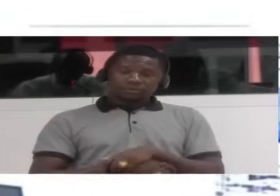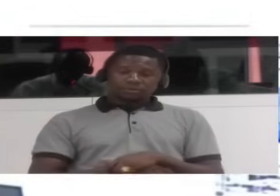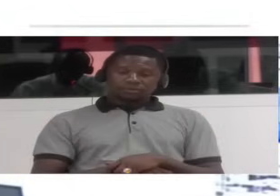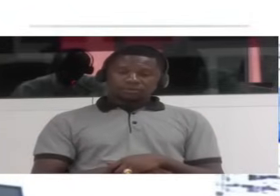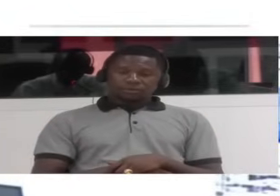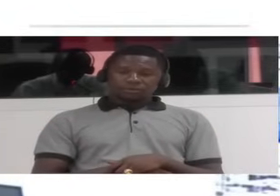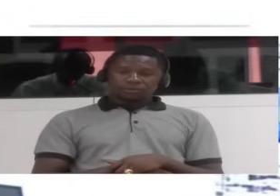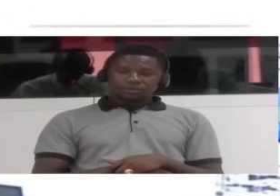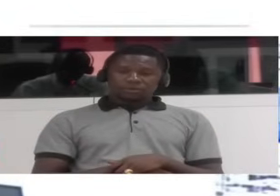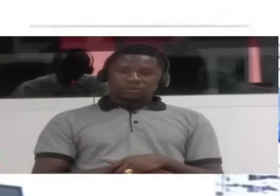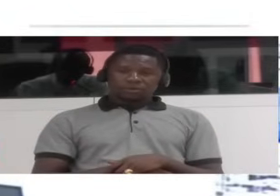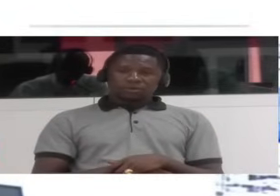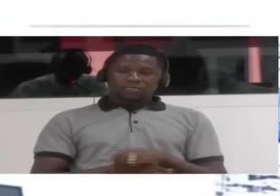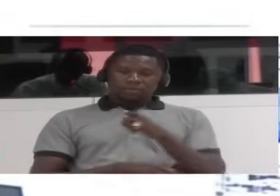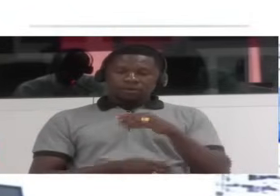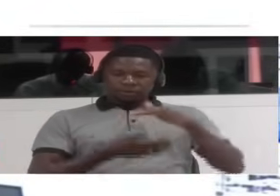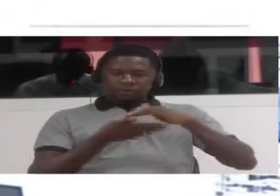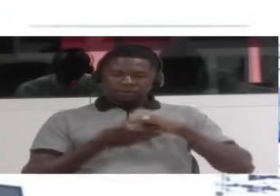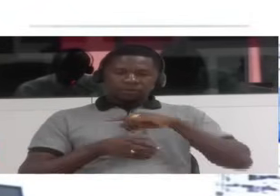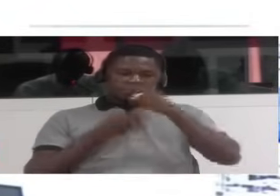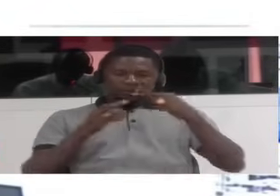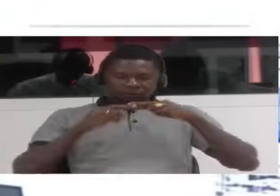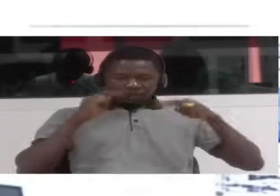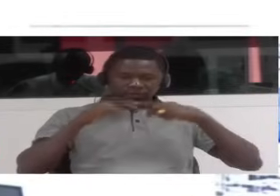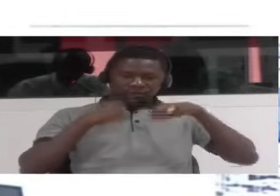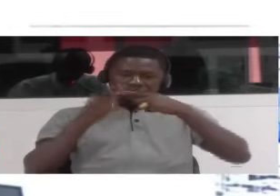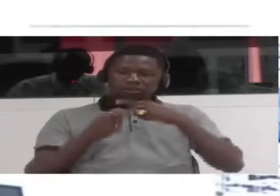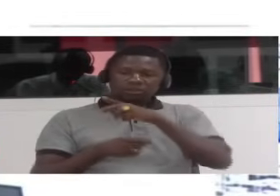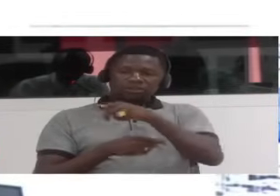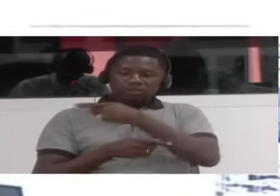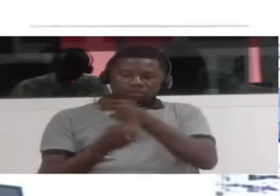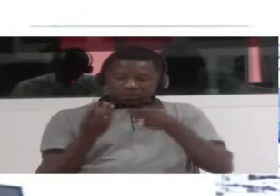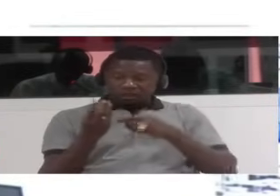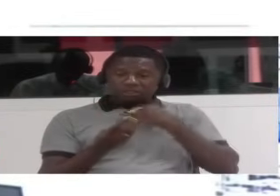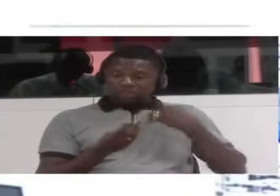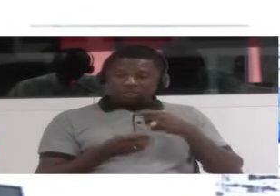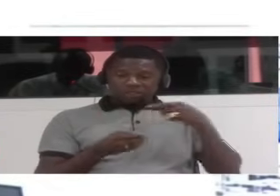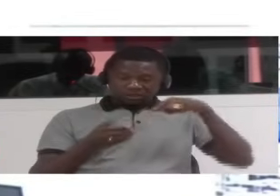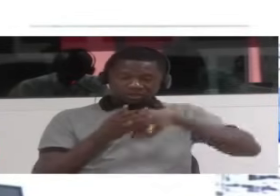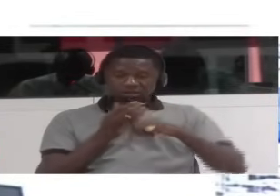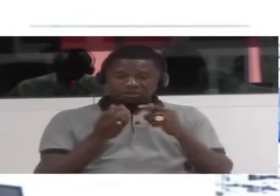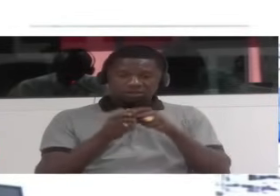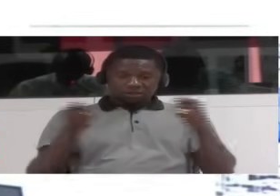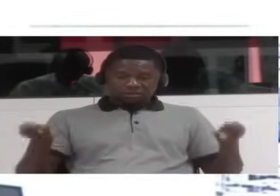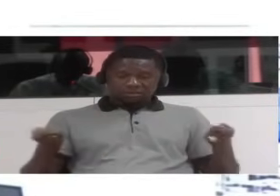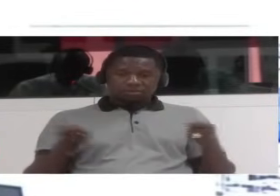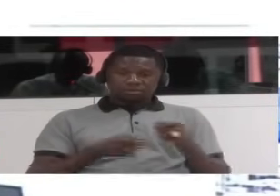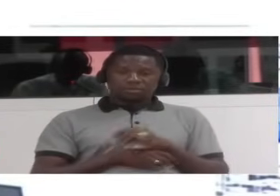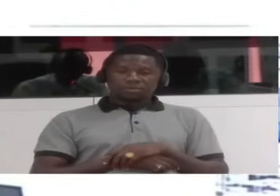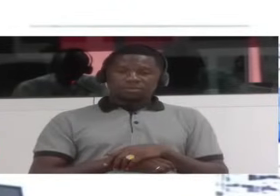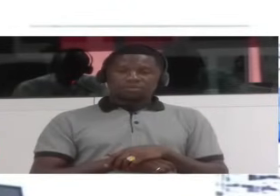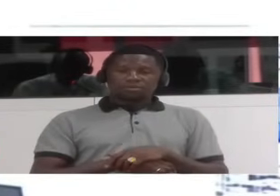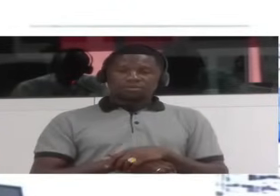Did I hear? Did you receive any information about these killings in the press? In the first?